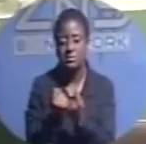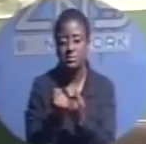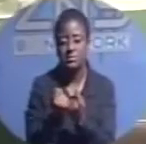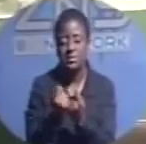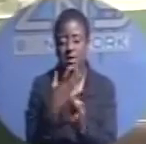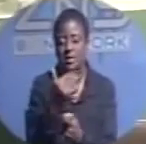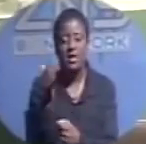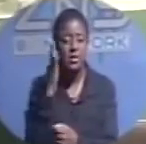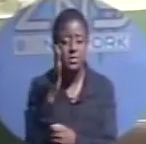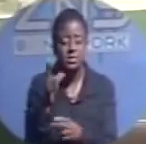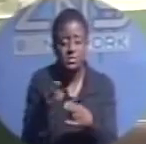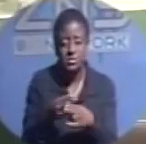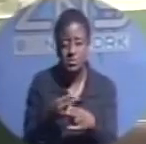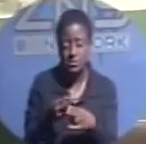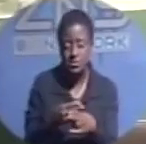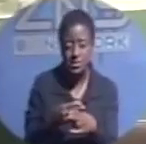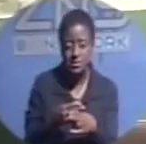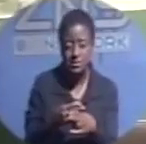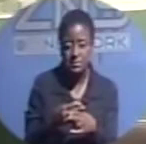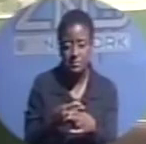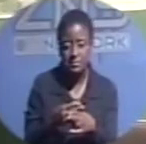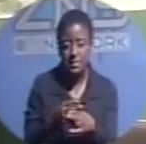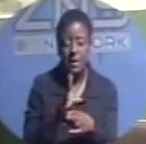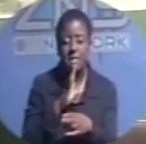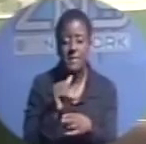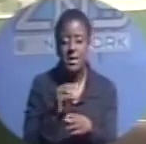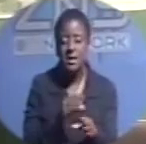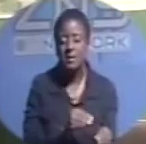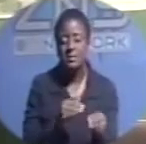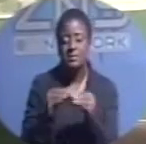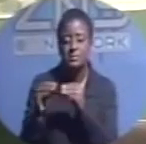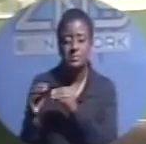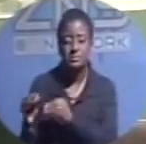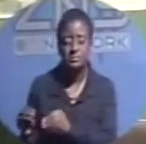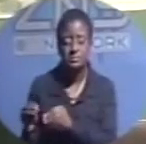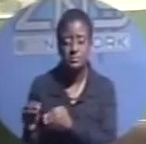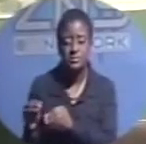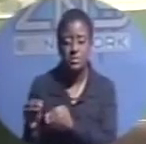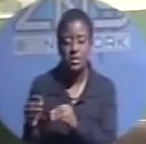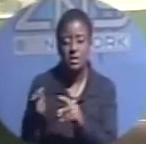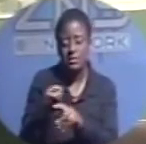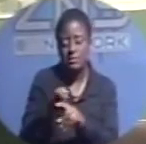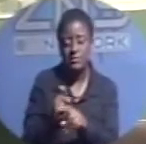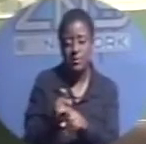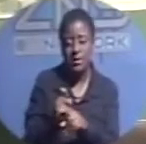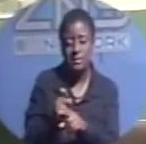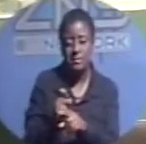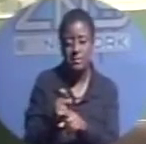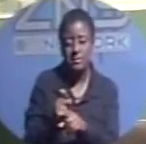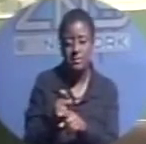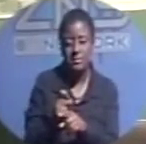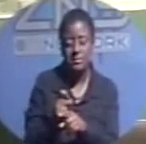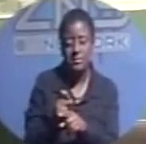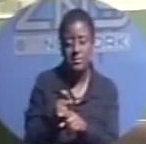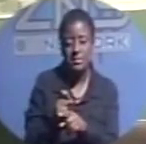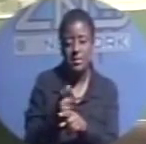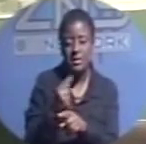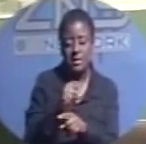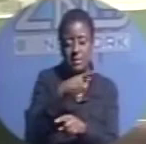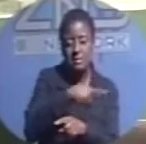very soon, at long last, be relocated from